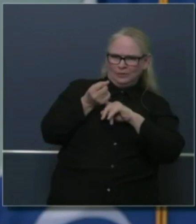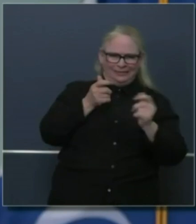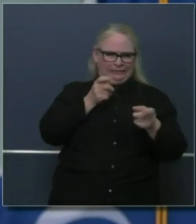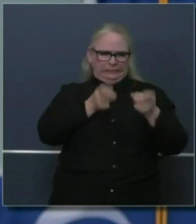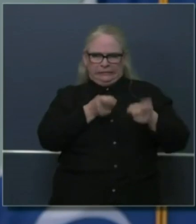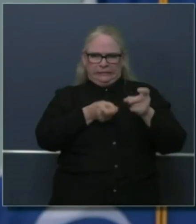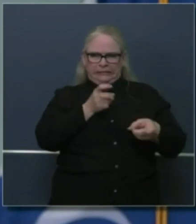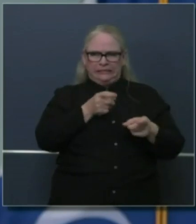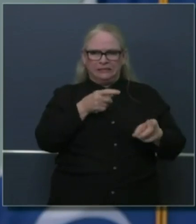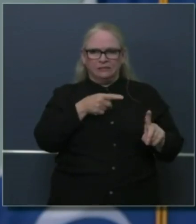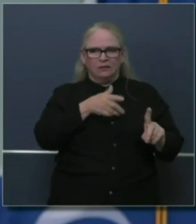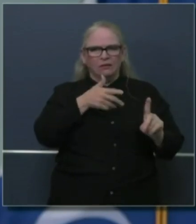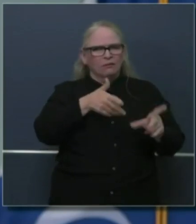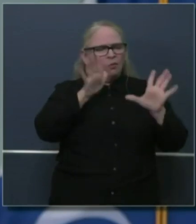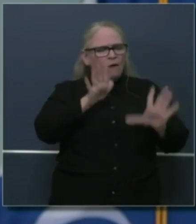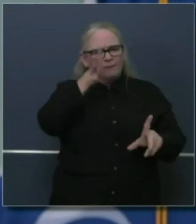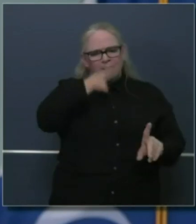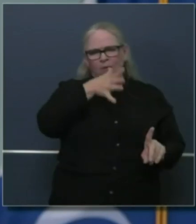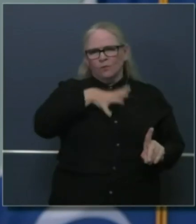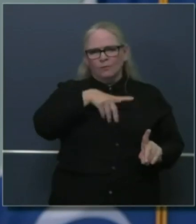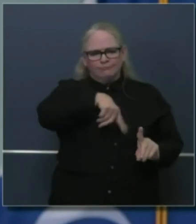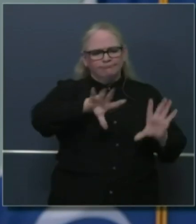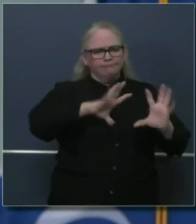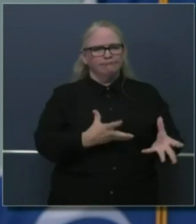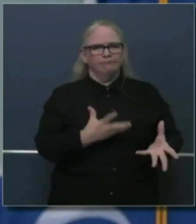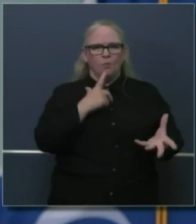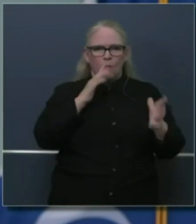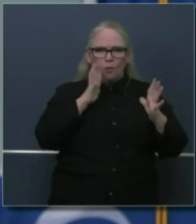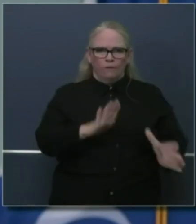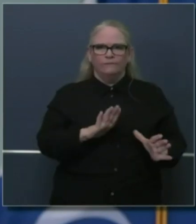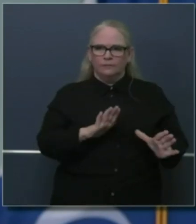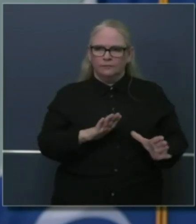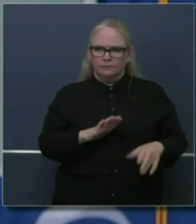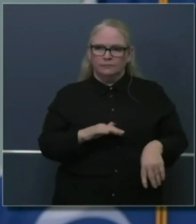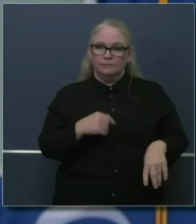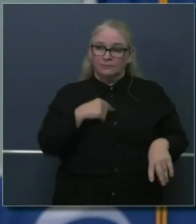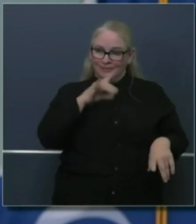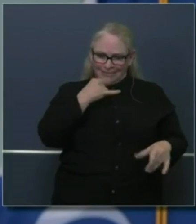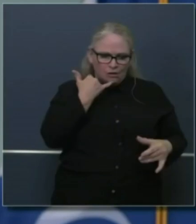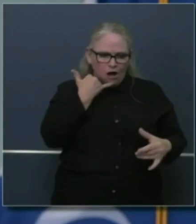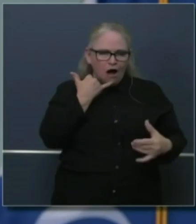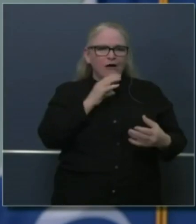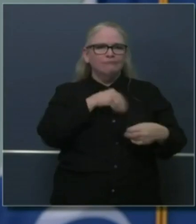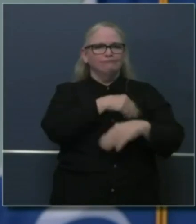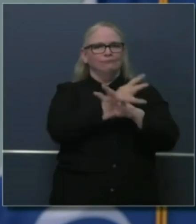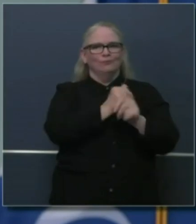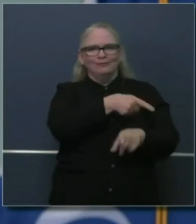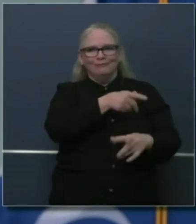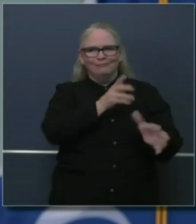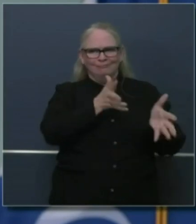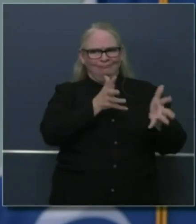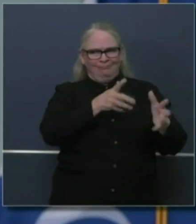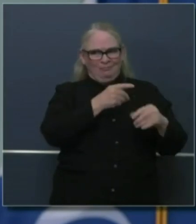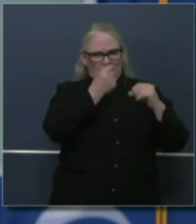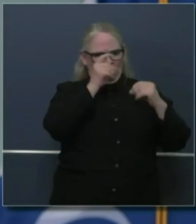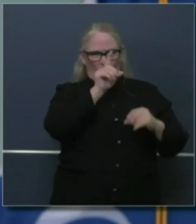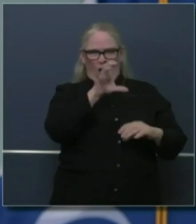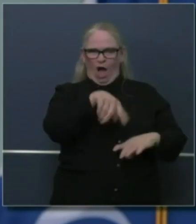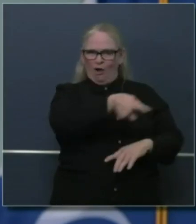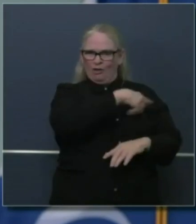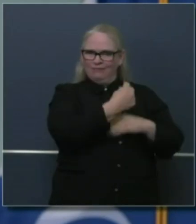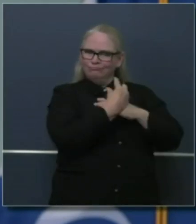that are participating, including a wonderful call we had yesterday with over 100 advisors in every sector of our